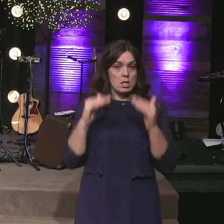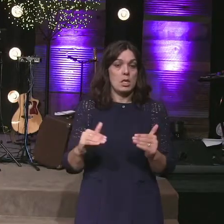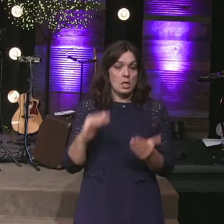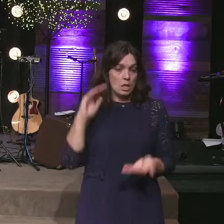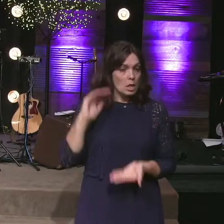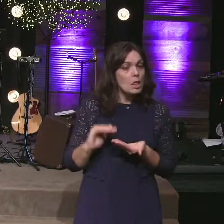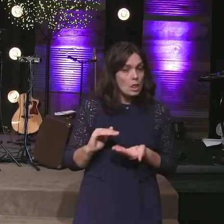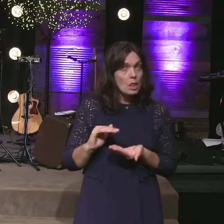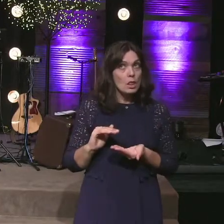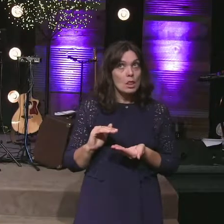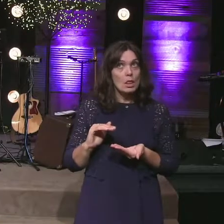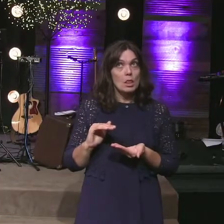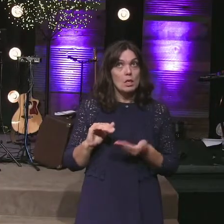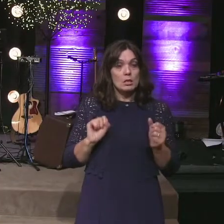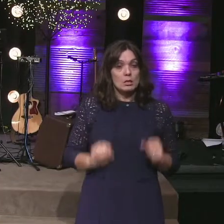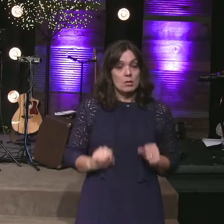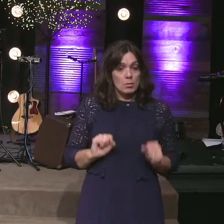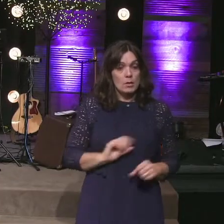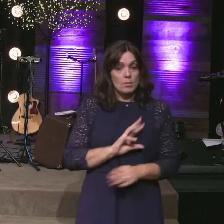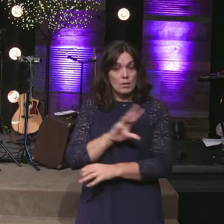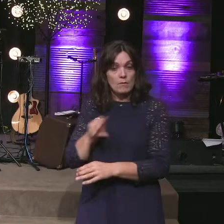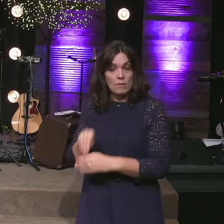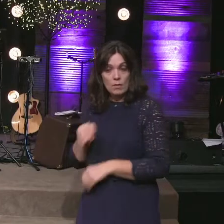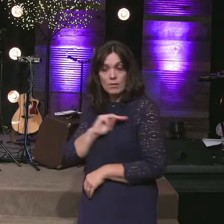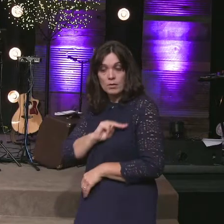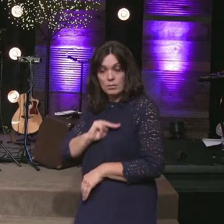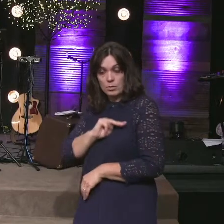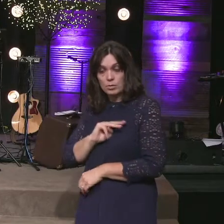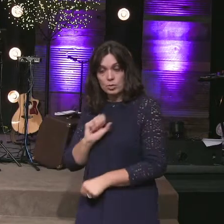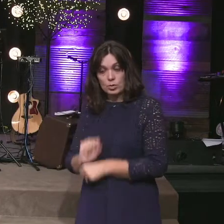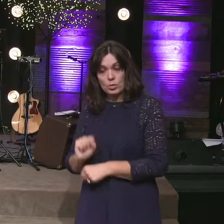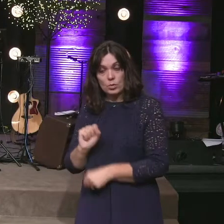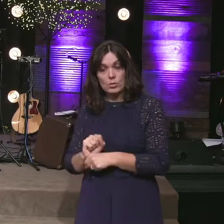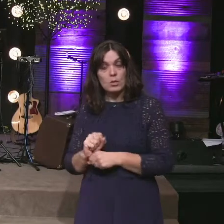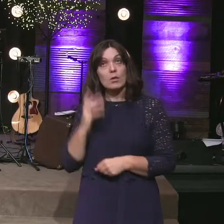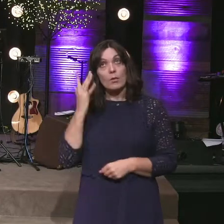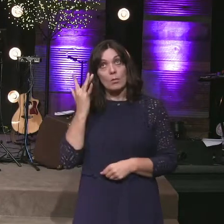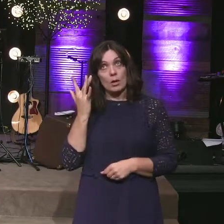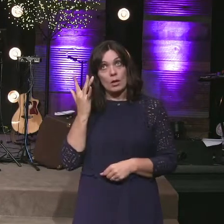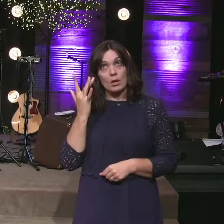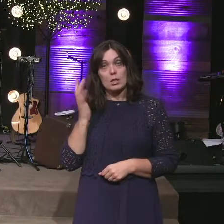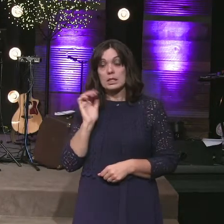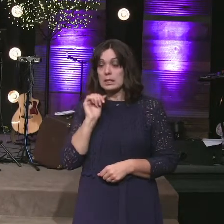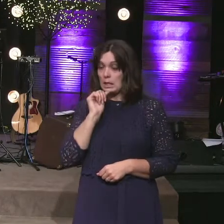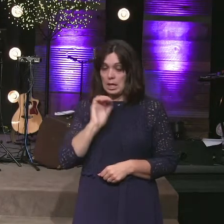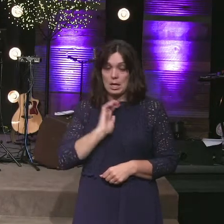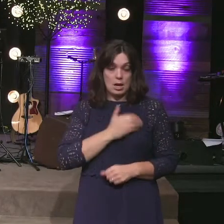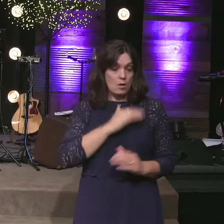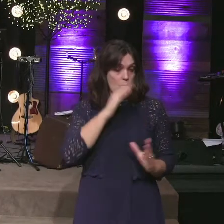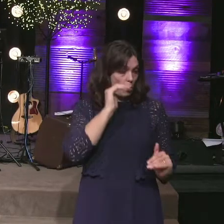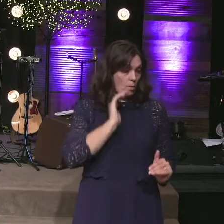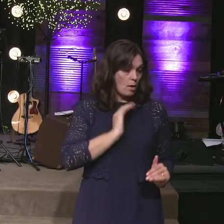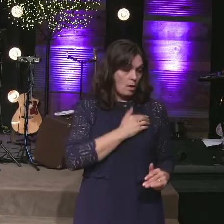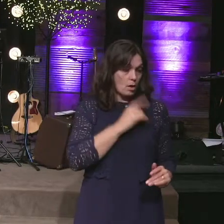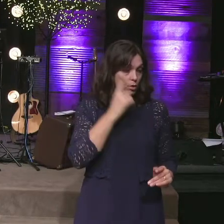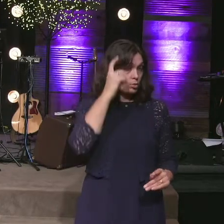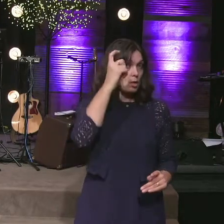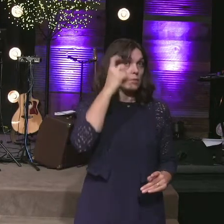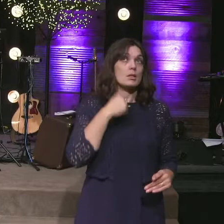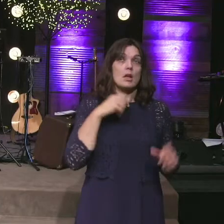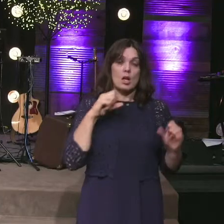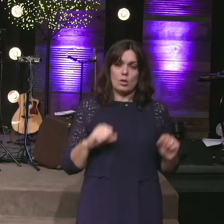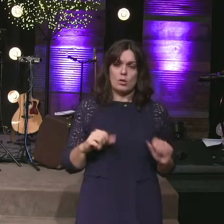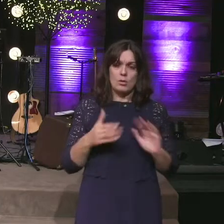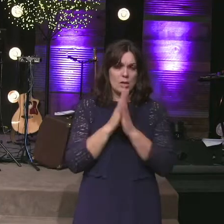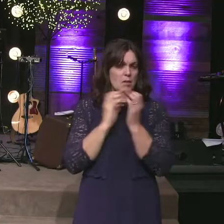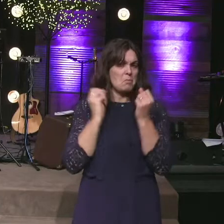to go into the ministry because it wasn't about our hopes and dreams. I could have been a lot of things. Pastor Rick